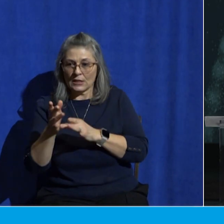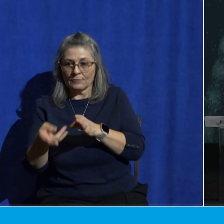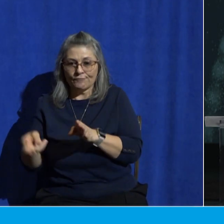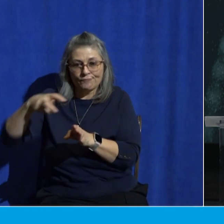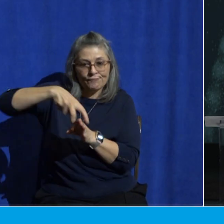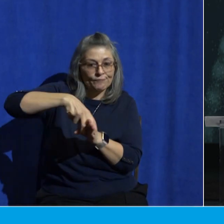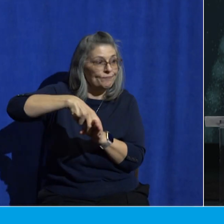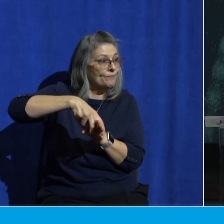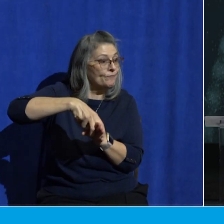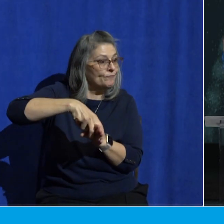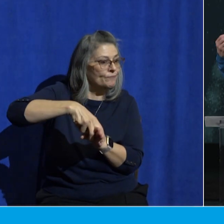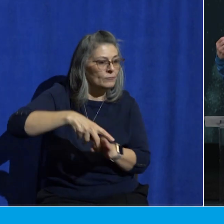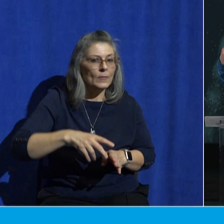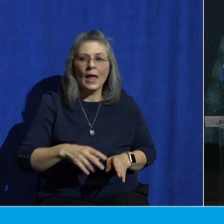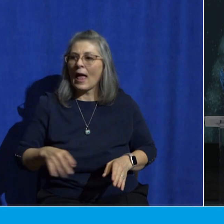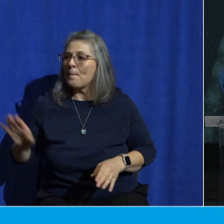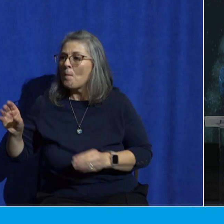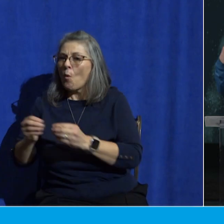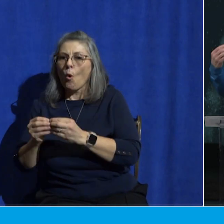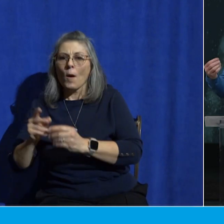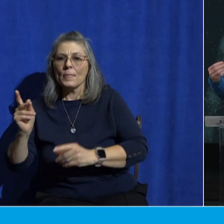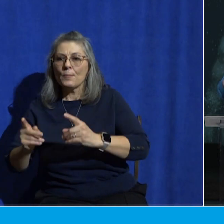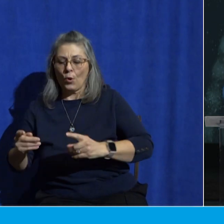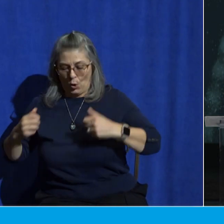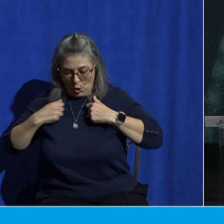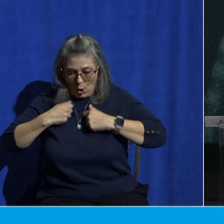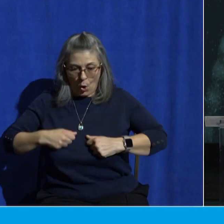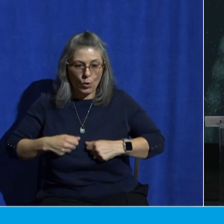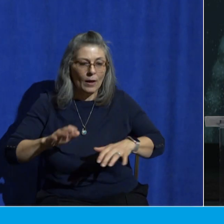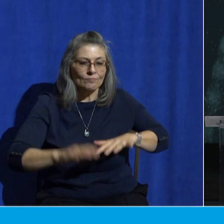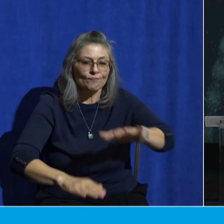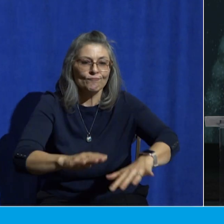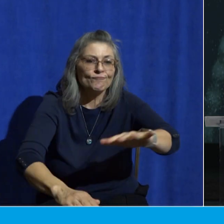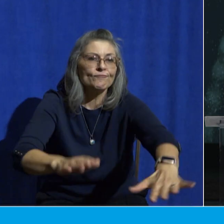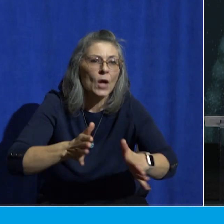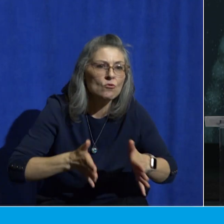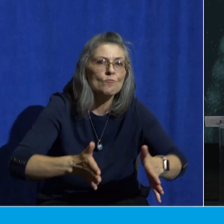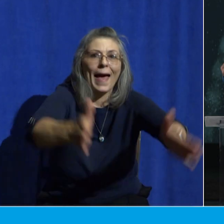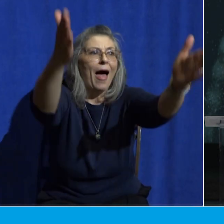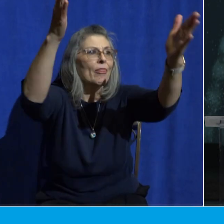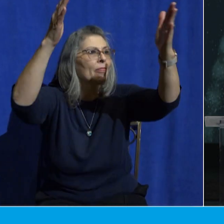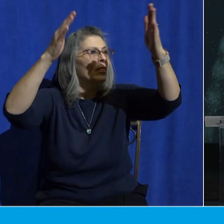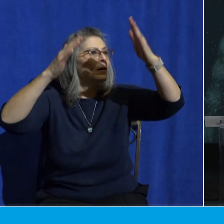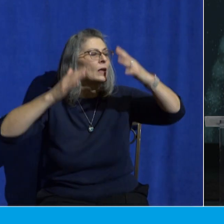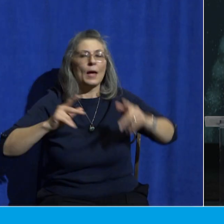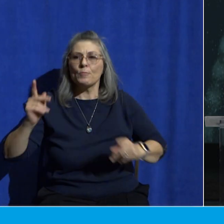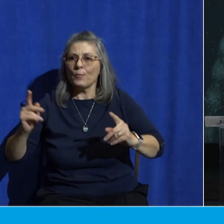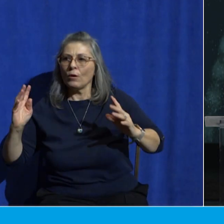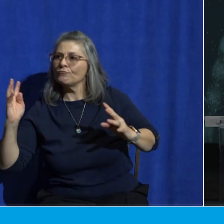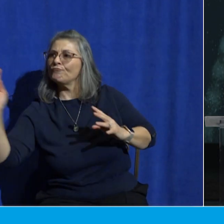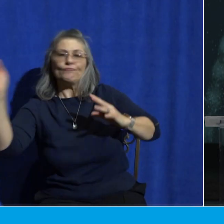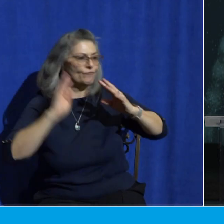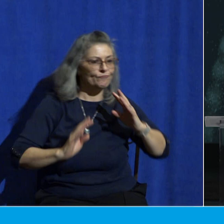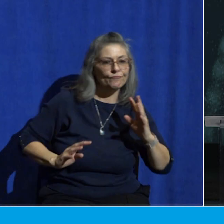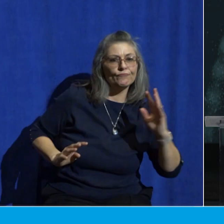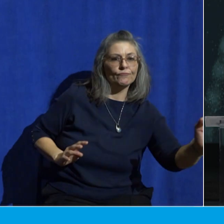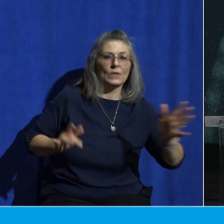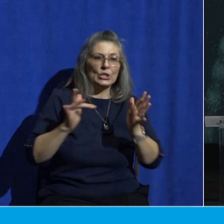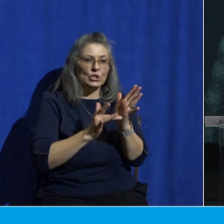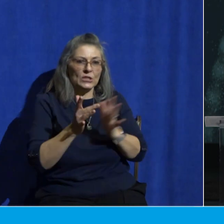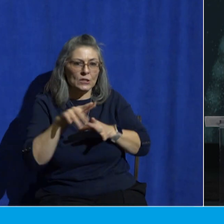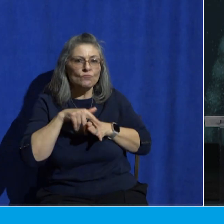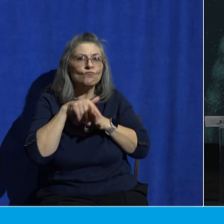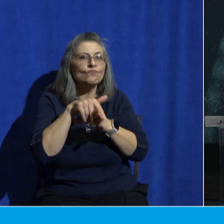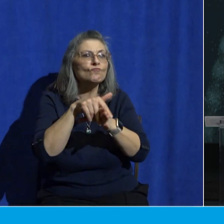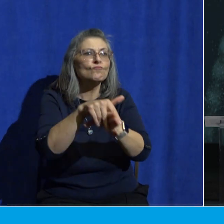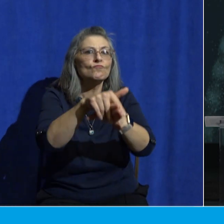and those who followed were shouting, "Hosanna! Blessed is he who comes in the name of the Lord. Blessed is the coming kingdom of our